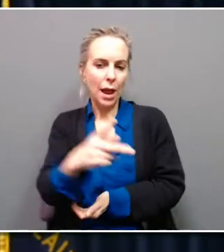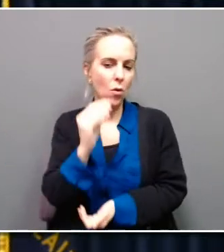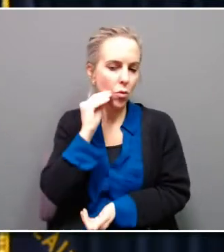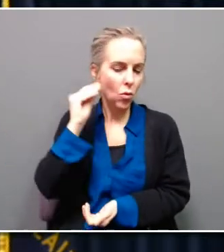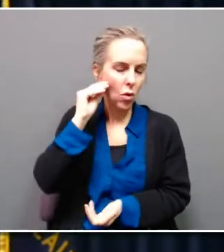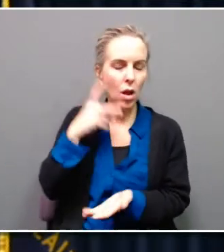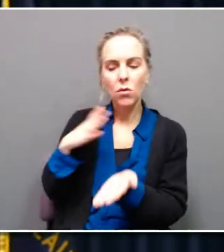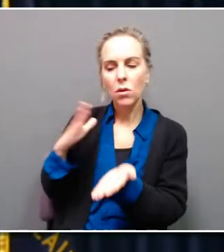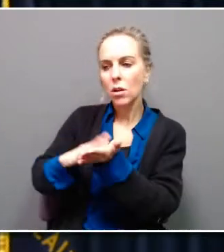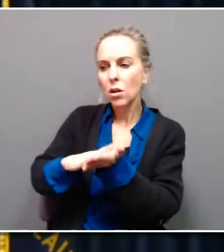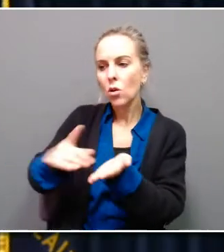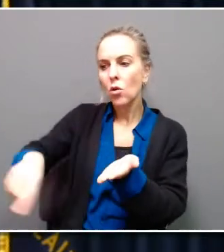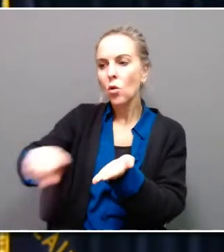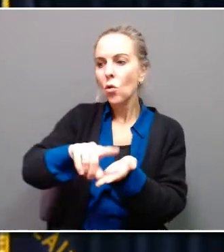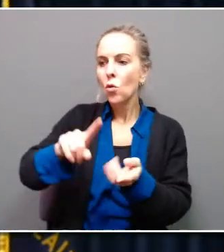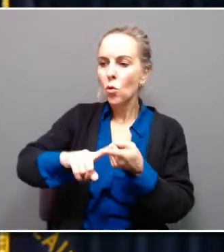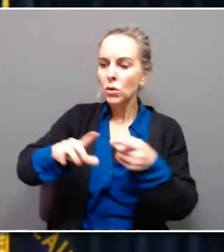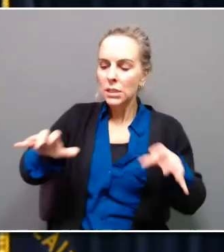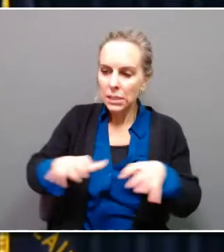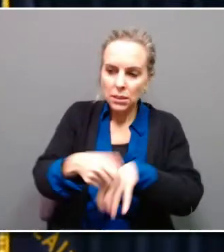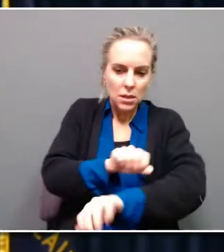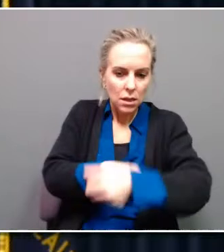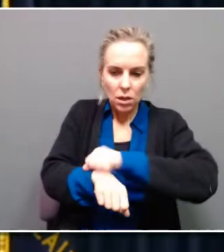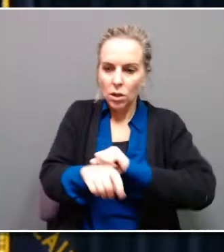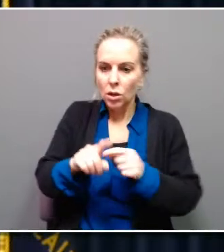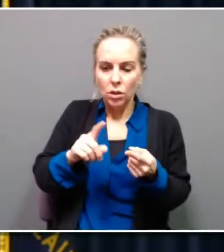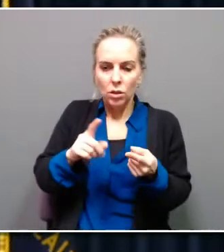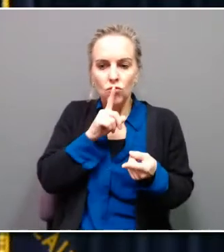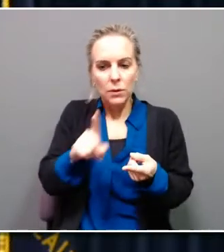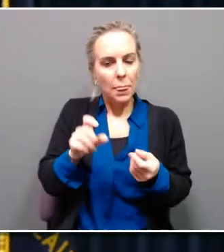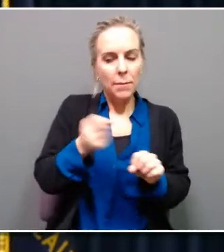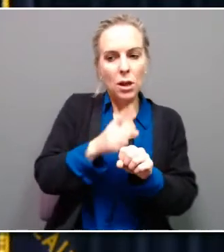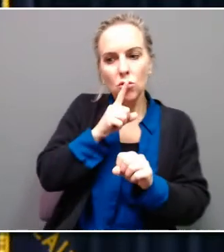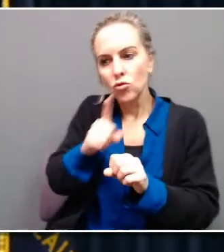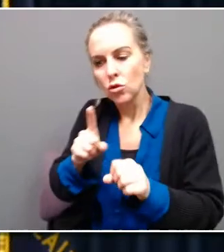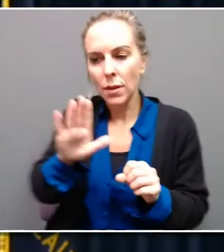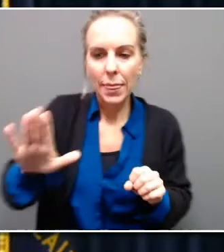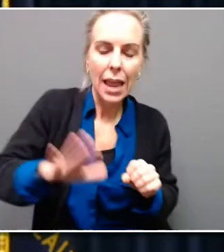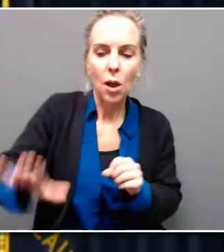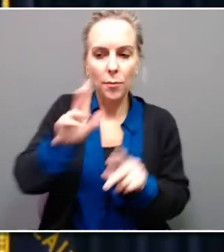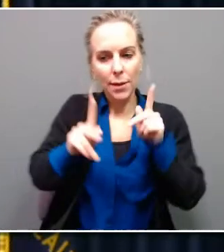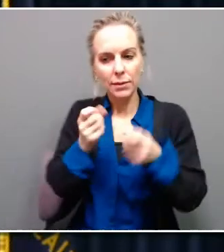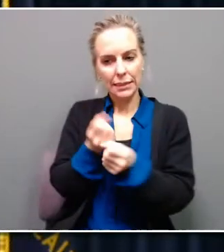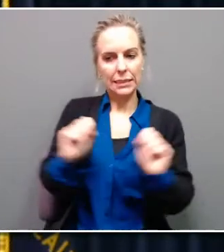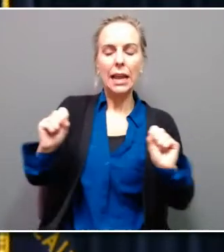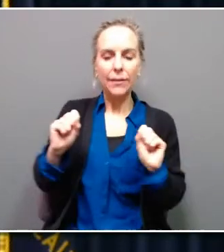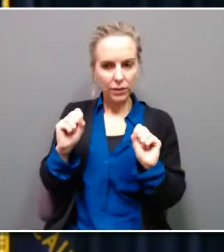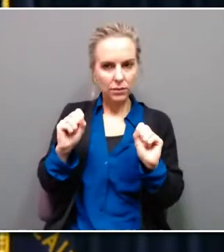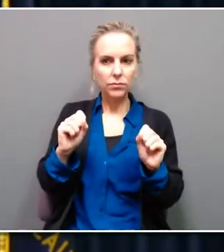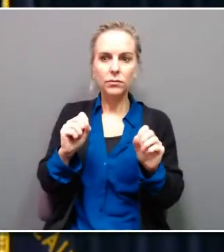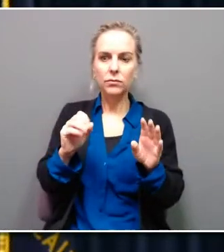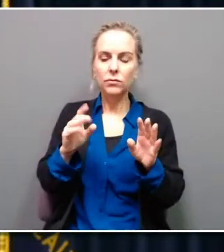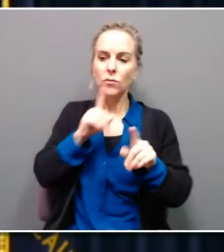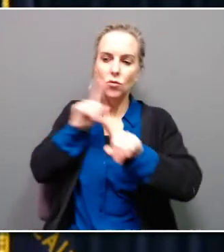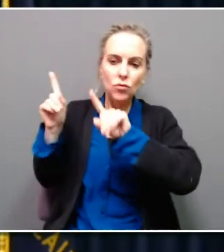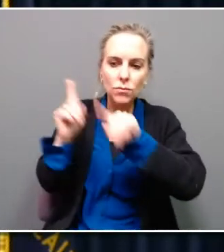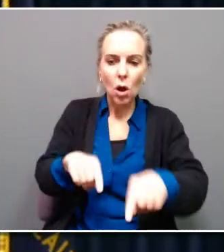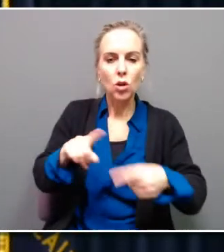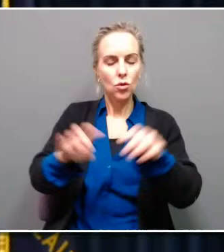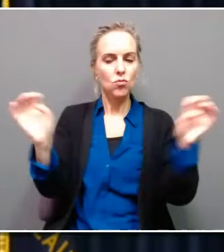job that they did, really looking out for their citizens, fully on top of the response. It